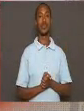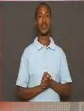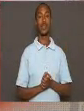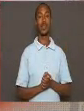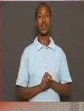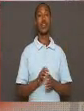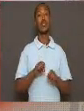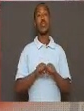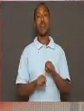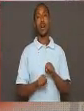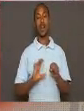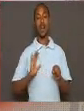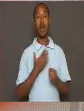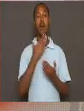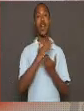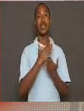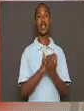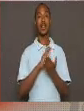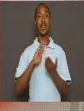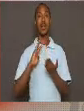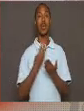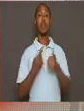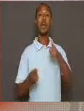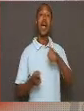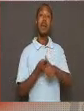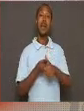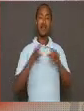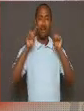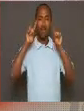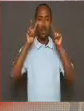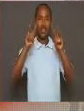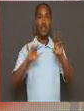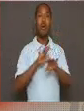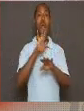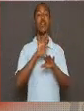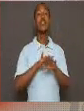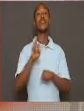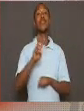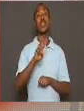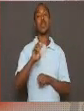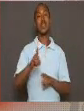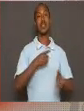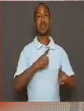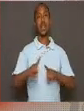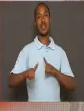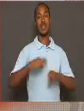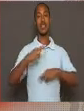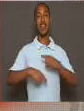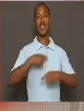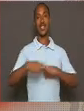So far in our lesson, we primarily focused on the double displacement